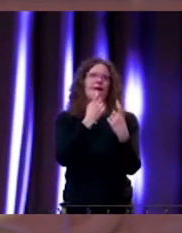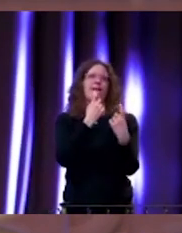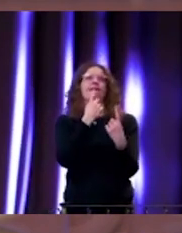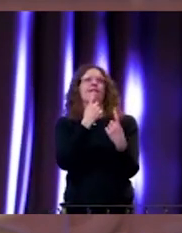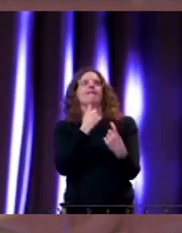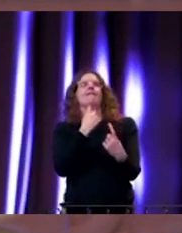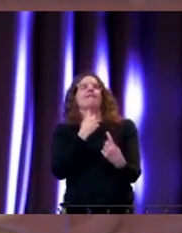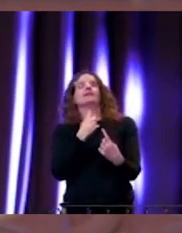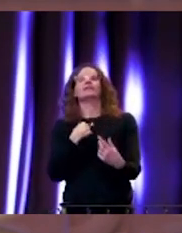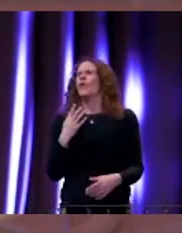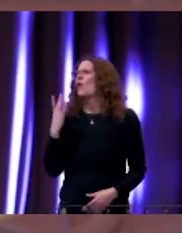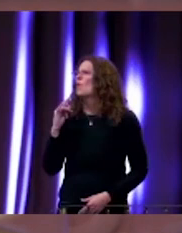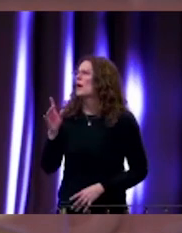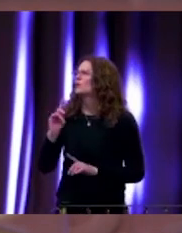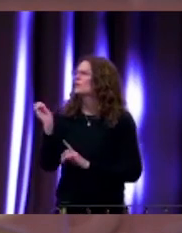questions?